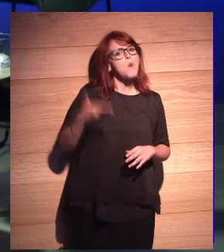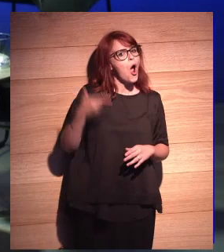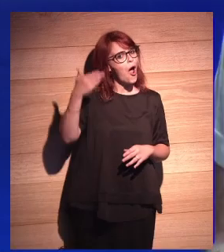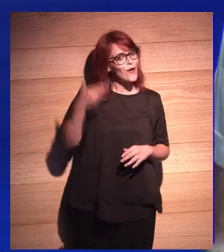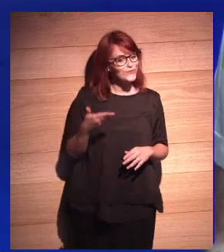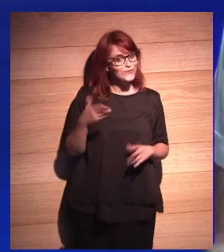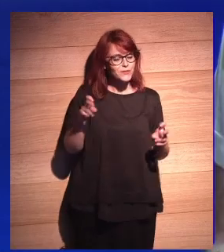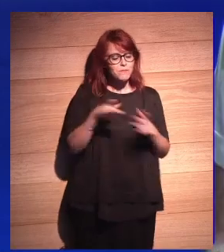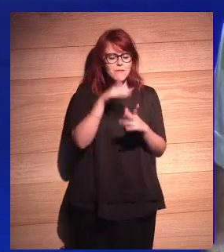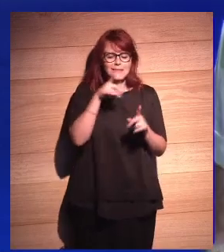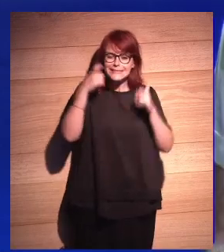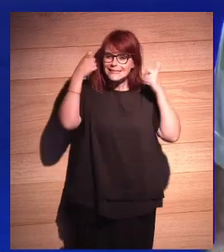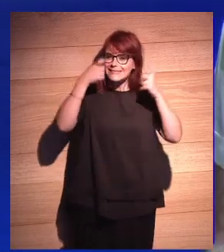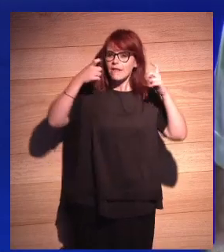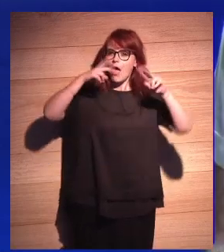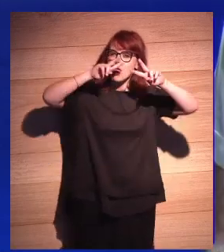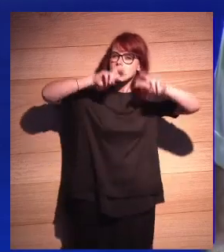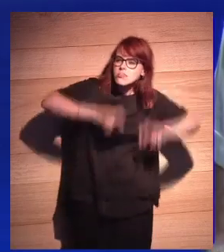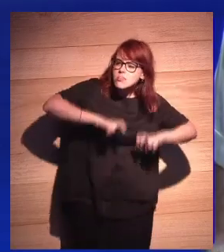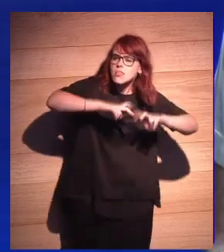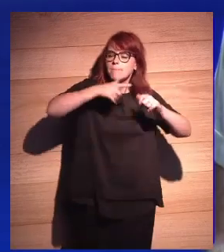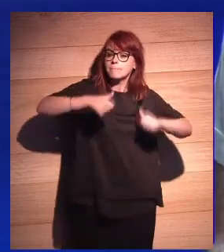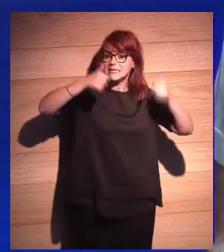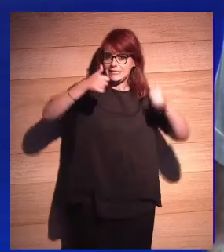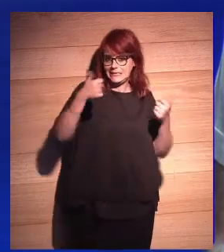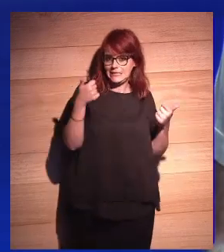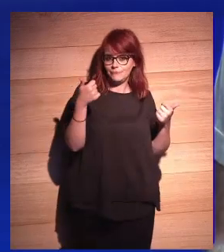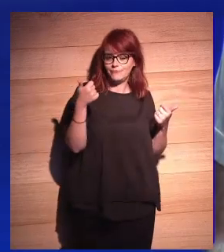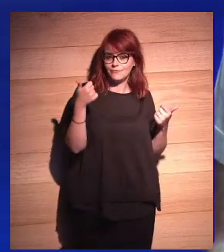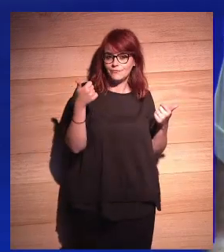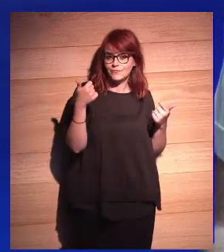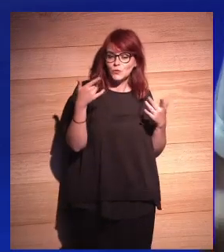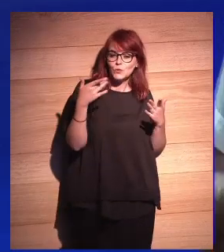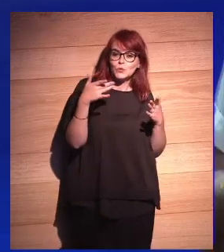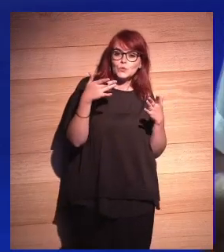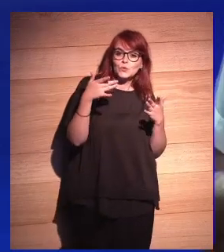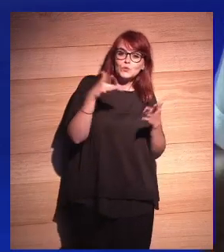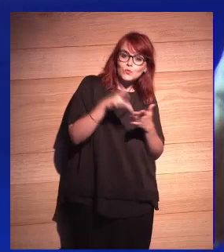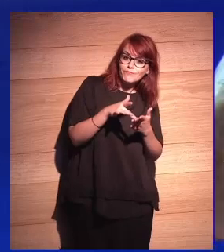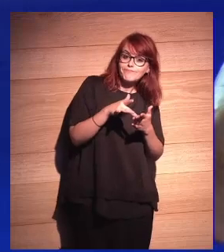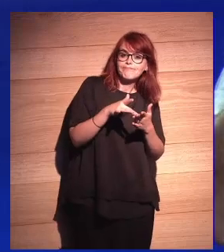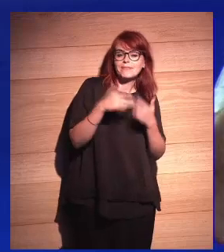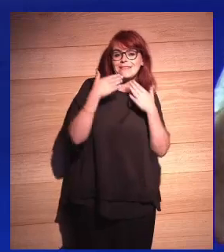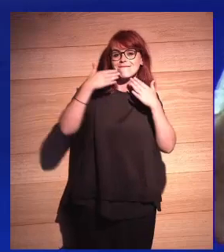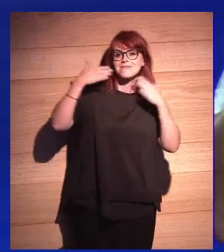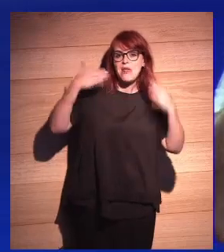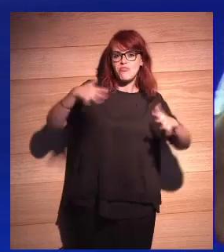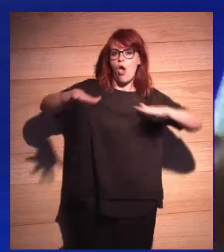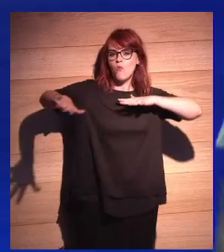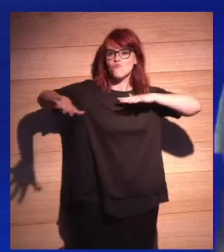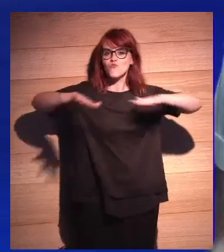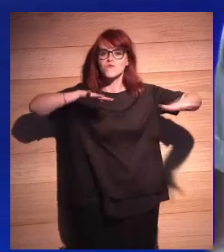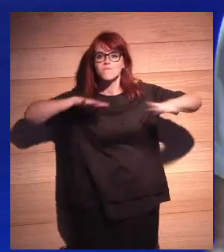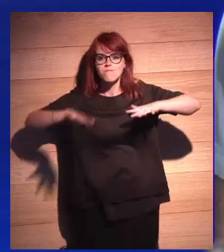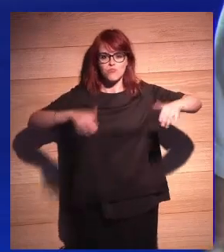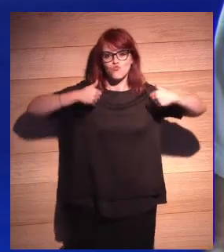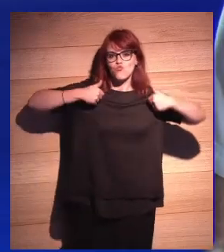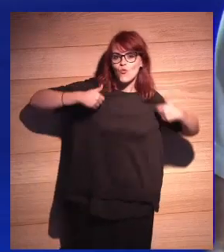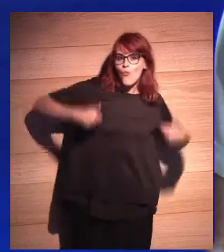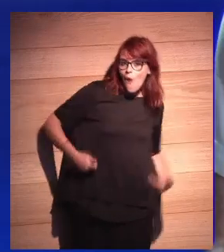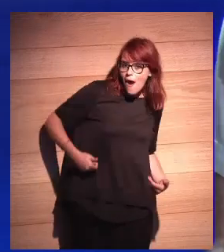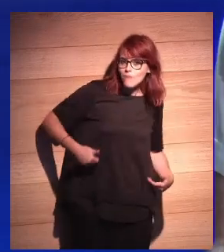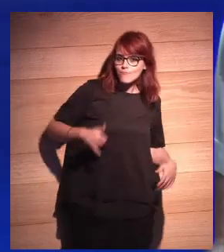To me, it has always been very important to try and drill into reality and see what's inside of it, and through